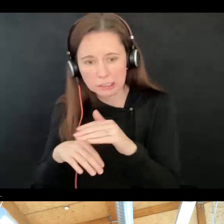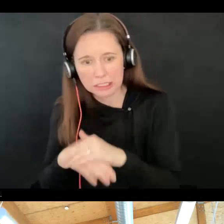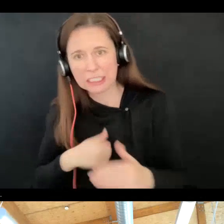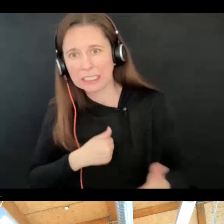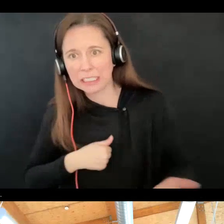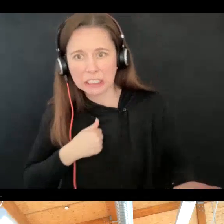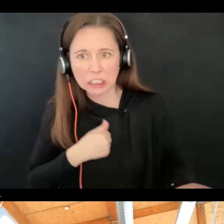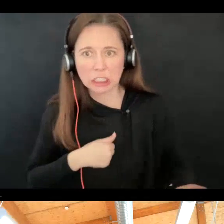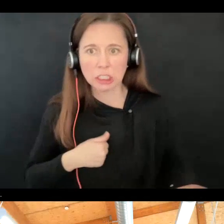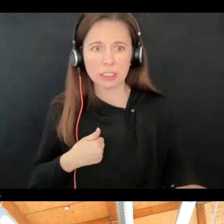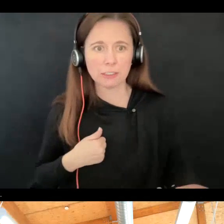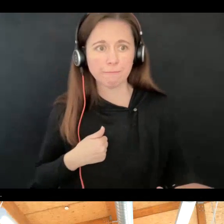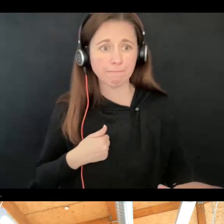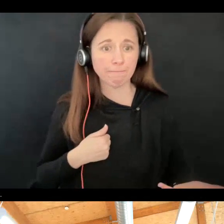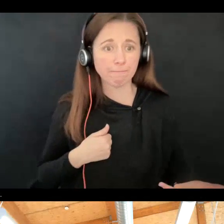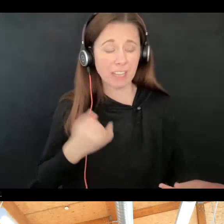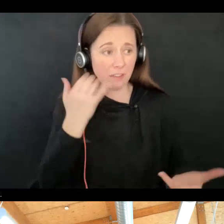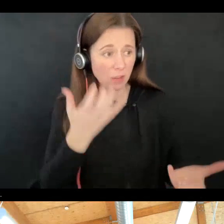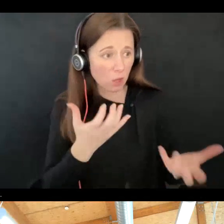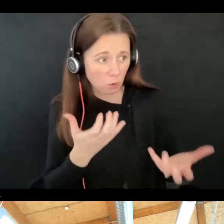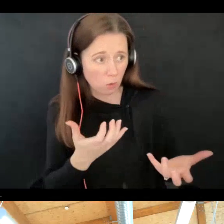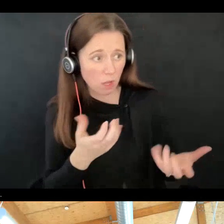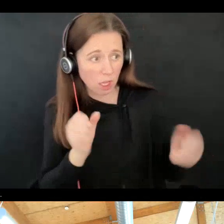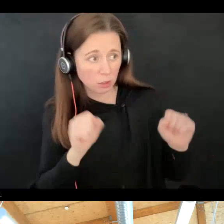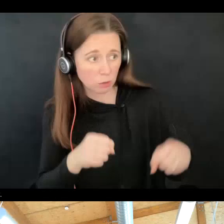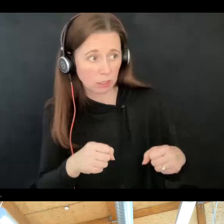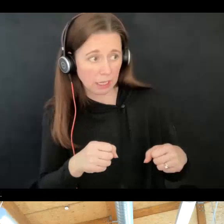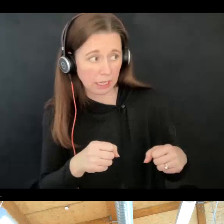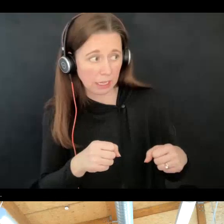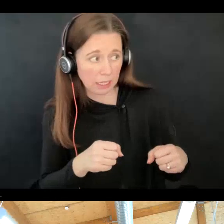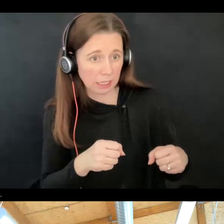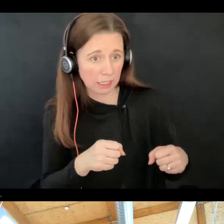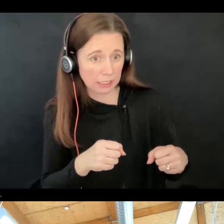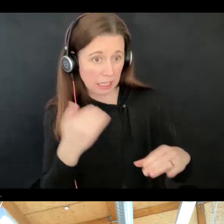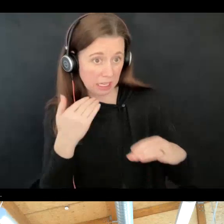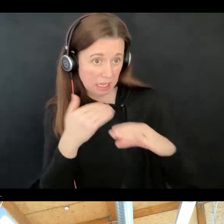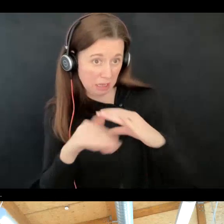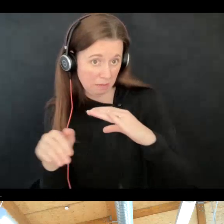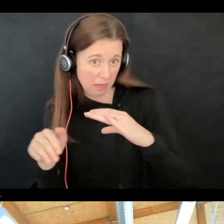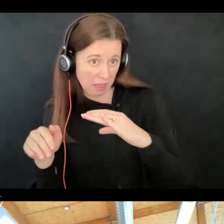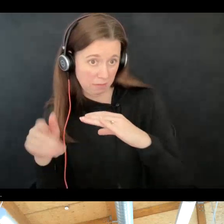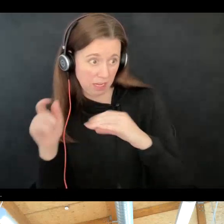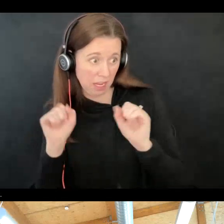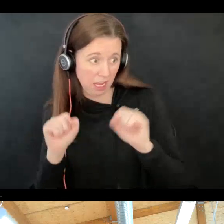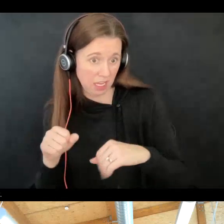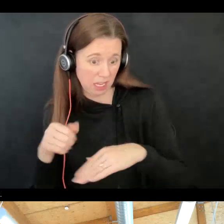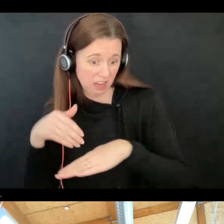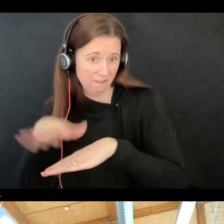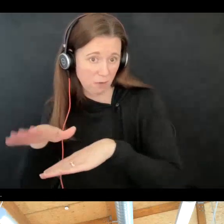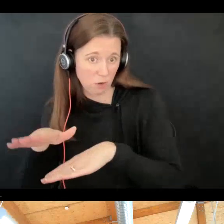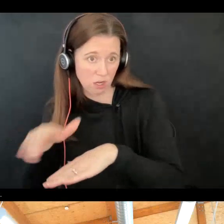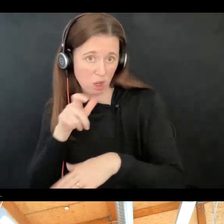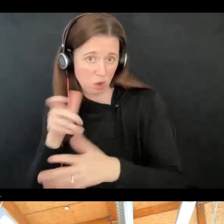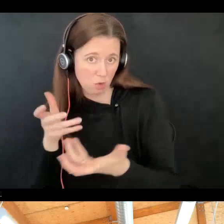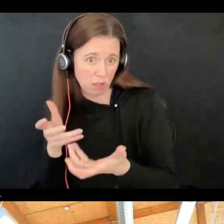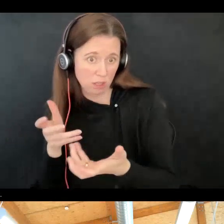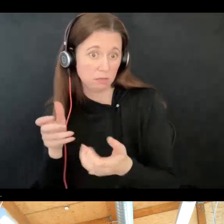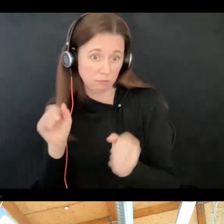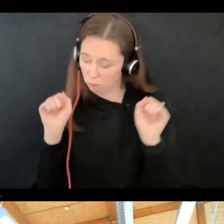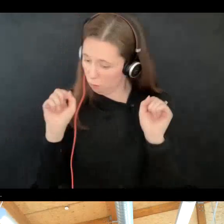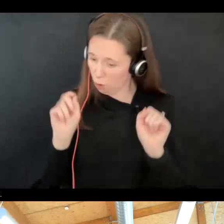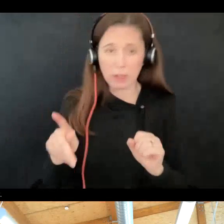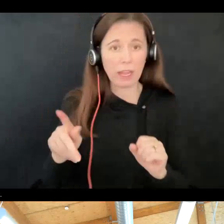If you want to, you could share those links with me on email and I can forward it to whoever requests it. Okay, I'll